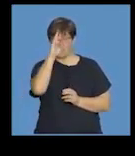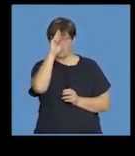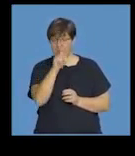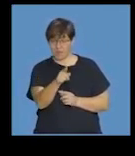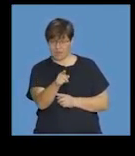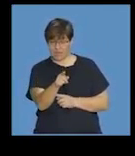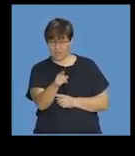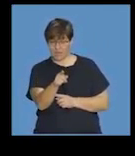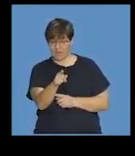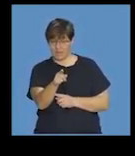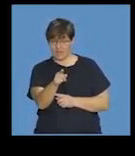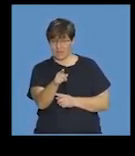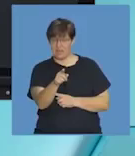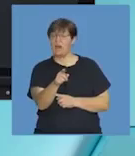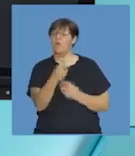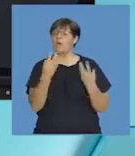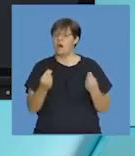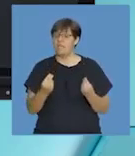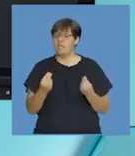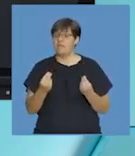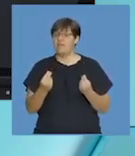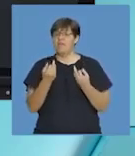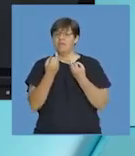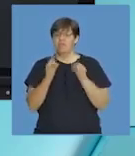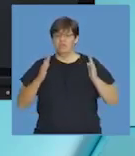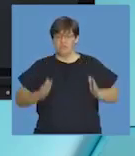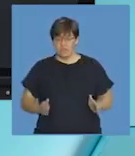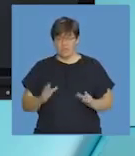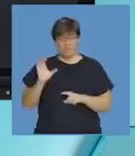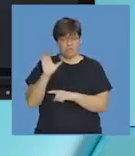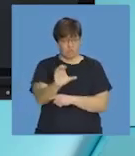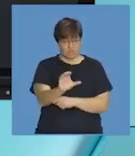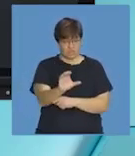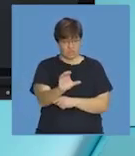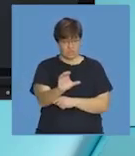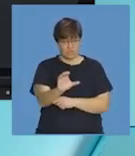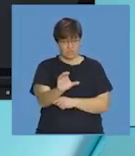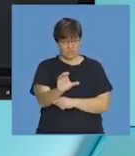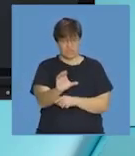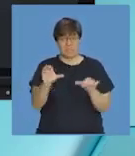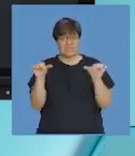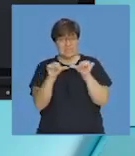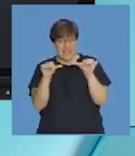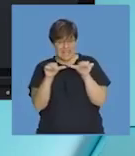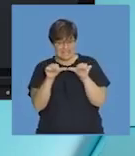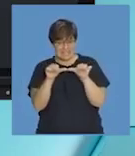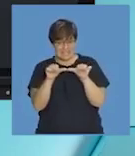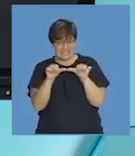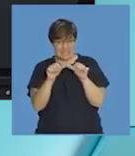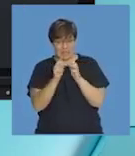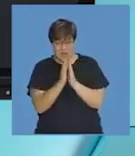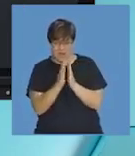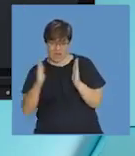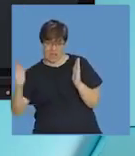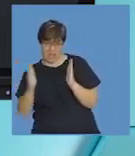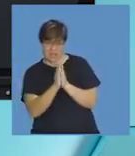Remember, I said when we draw forces, the size of the force is represented by the length